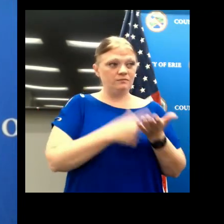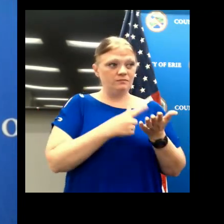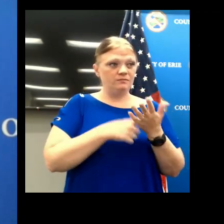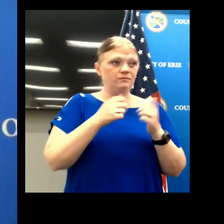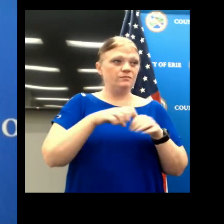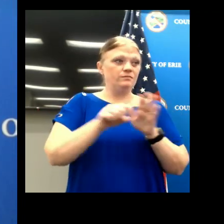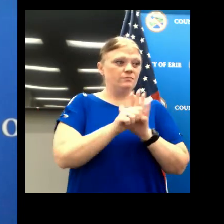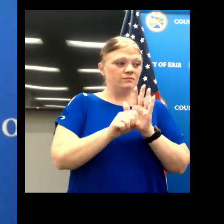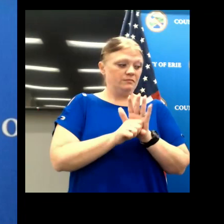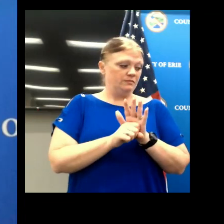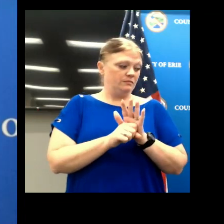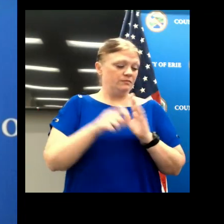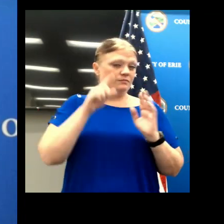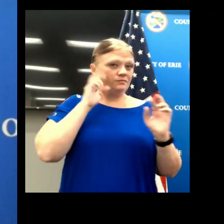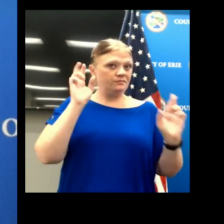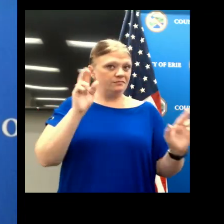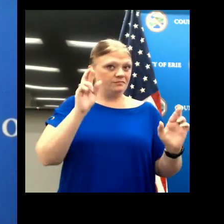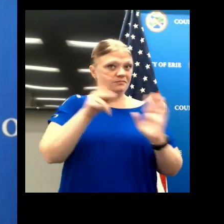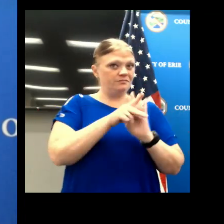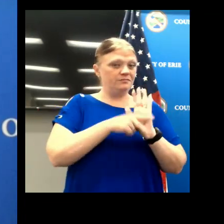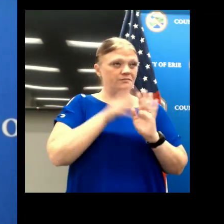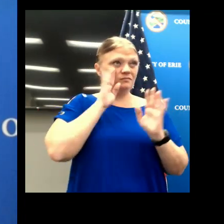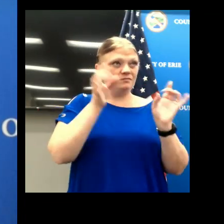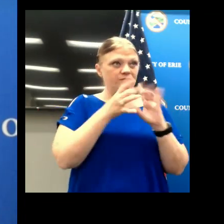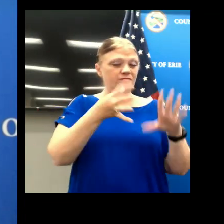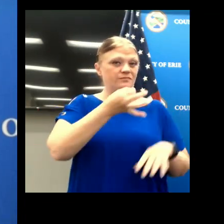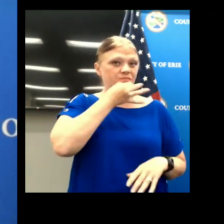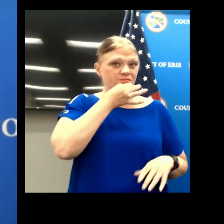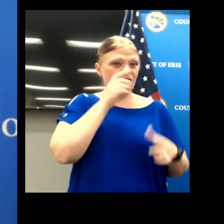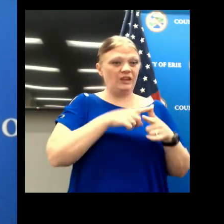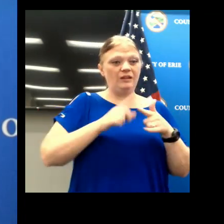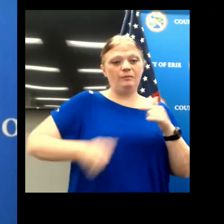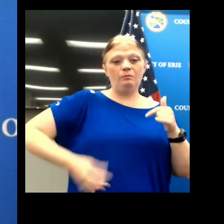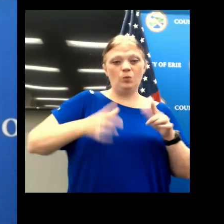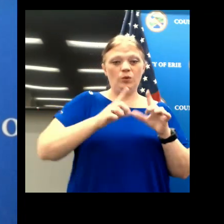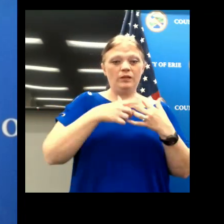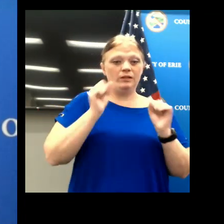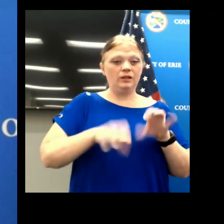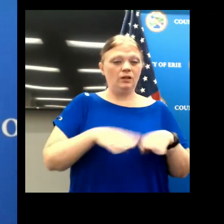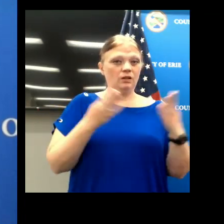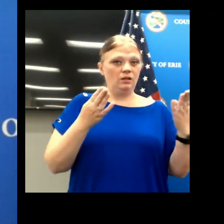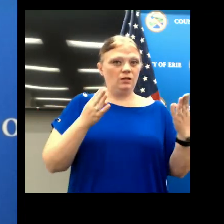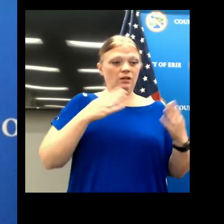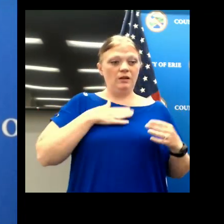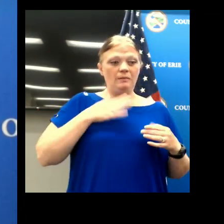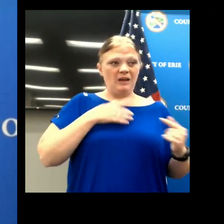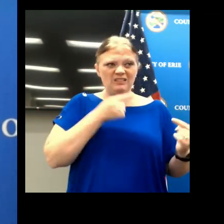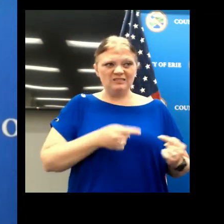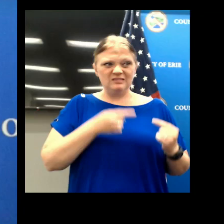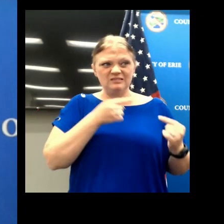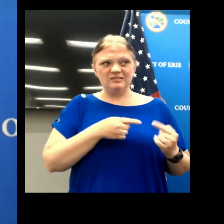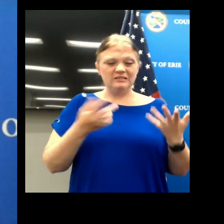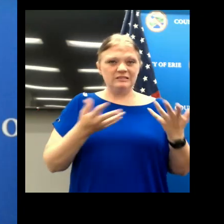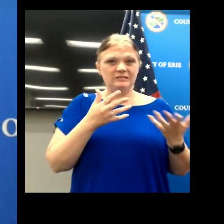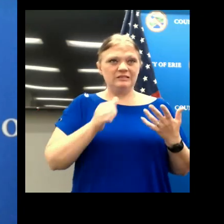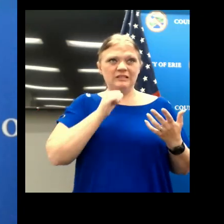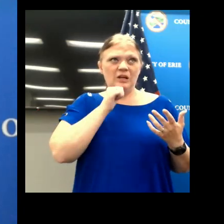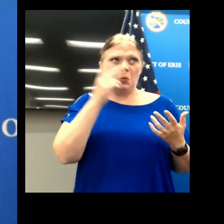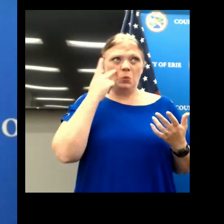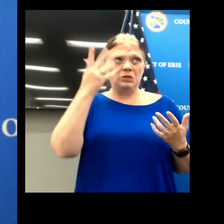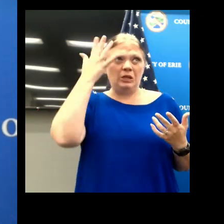about that, and I'm hopeful that the protocols will be released very soon so these bowling leagues could open. My own argument is I don't see a reason why bowling leagues